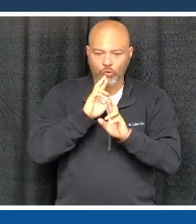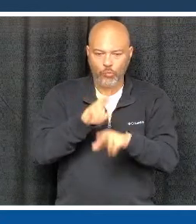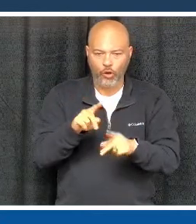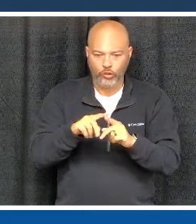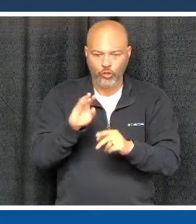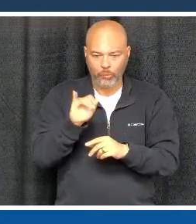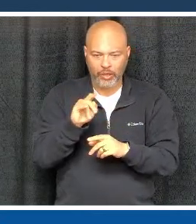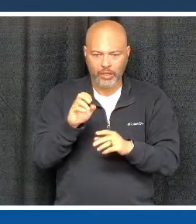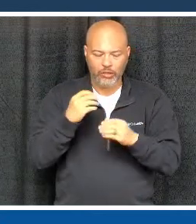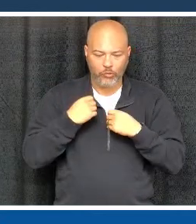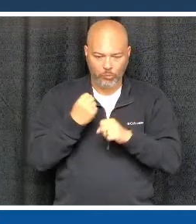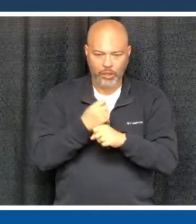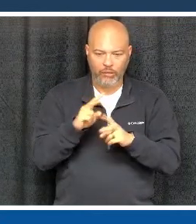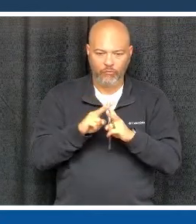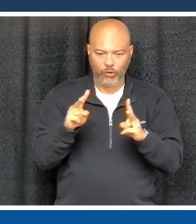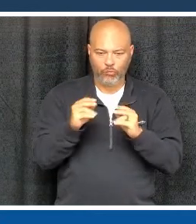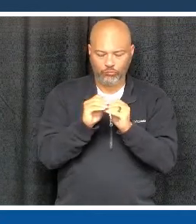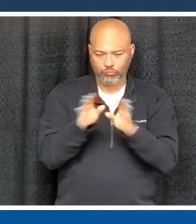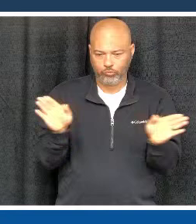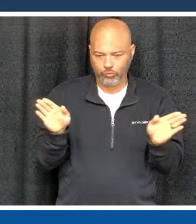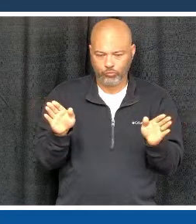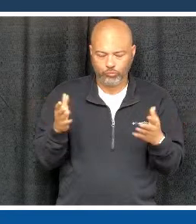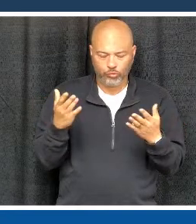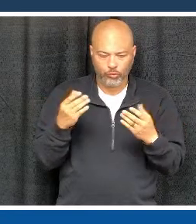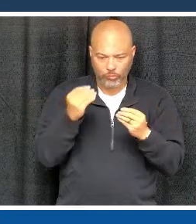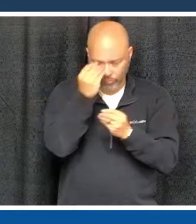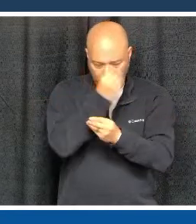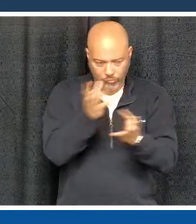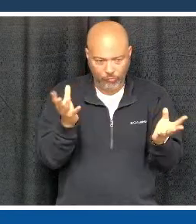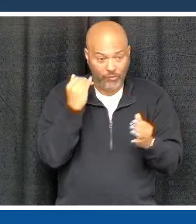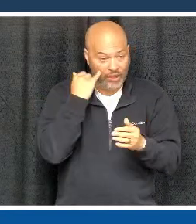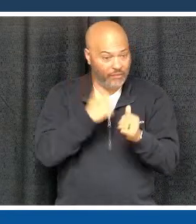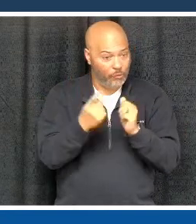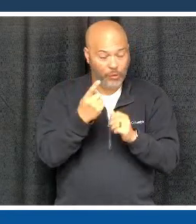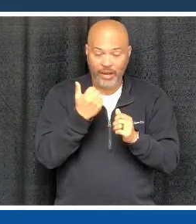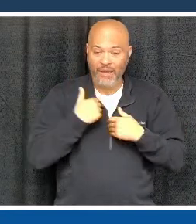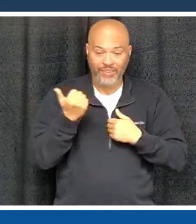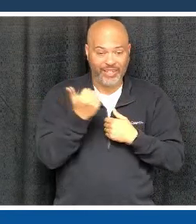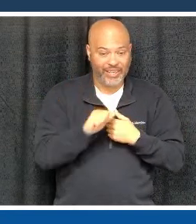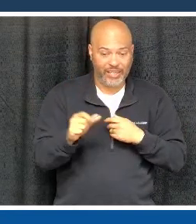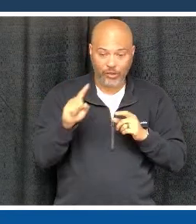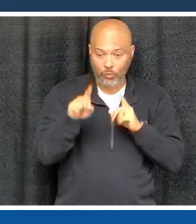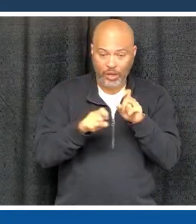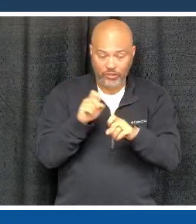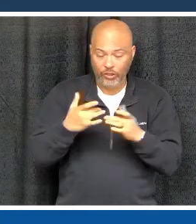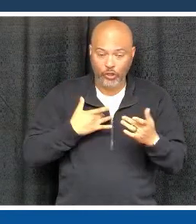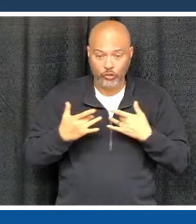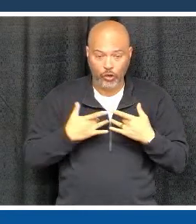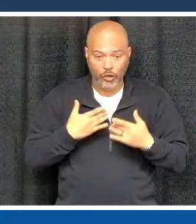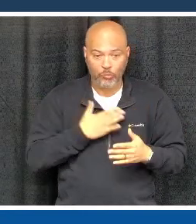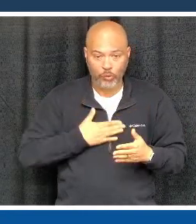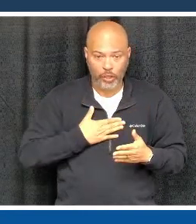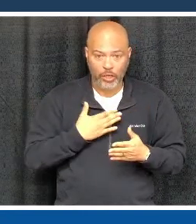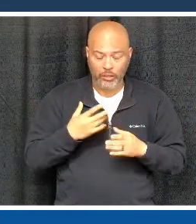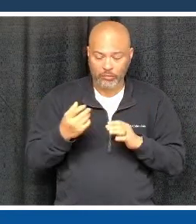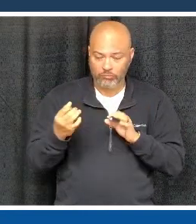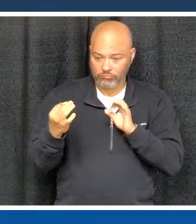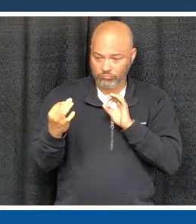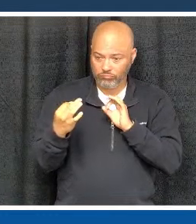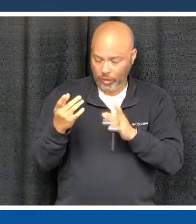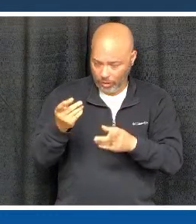provide transparency. So I'd like to say one more time, if anybody has any questions or concerns, please bring them to me